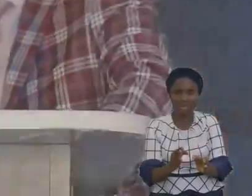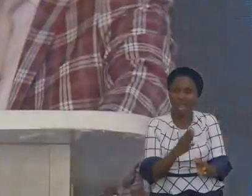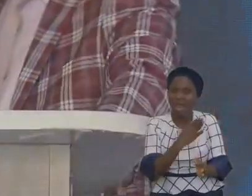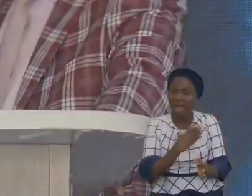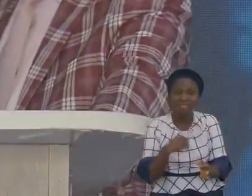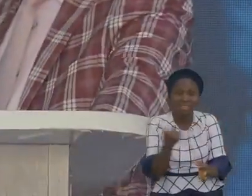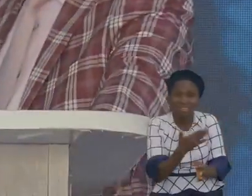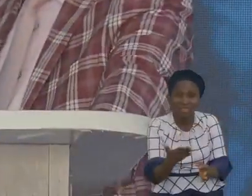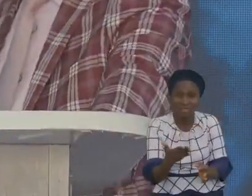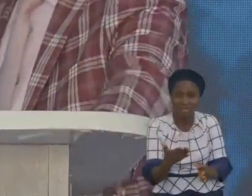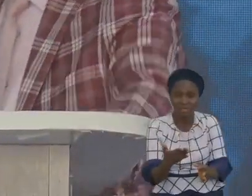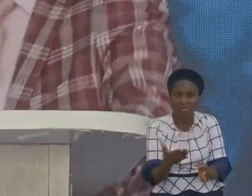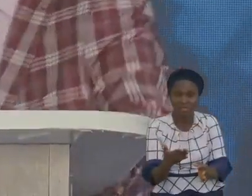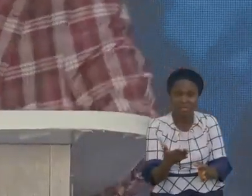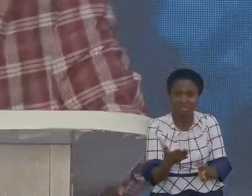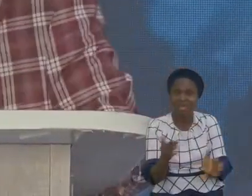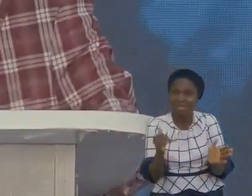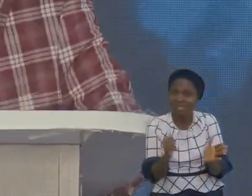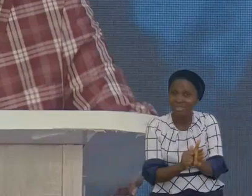than up,